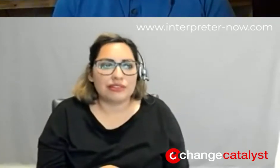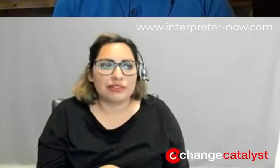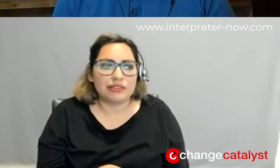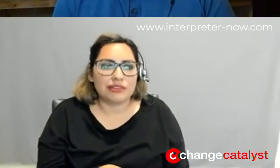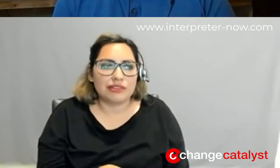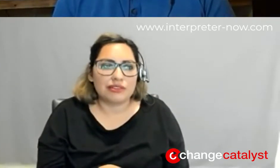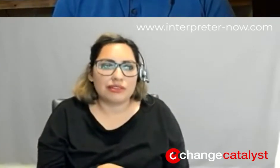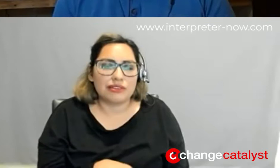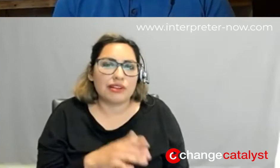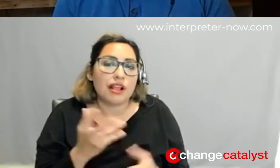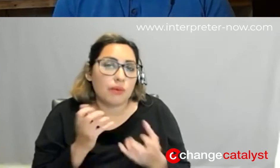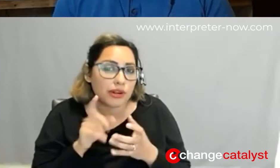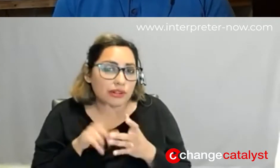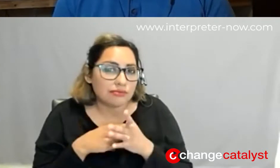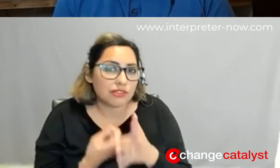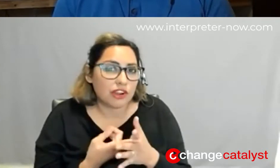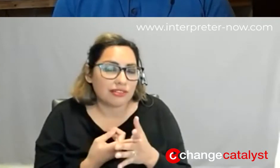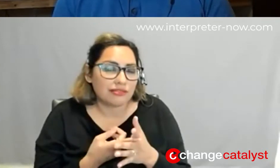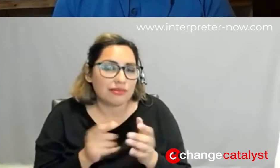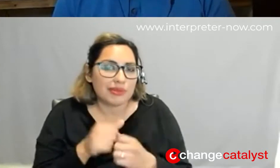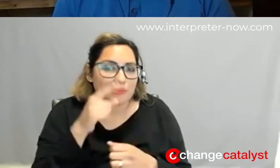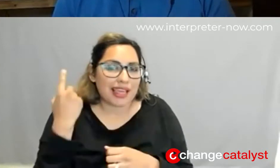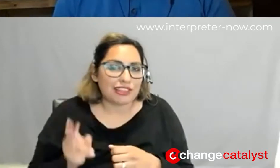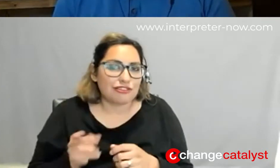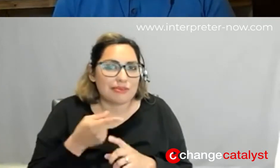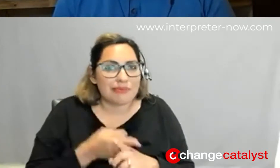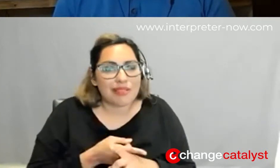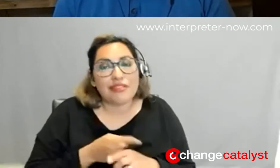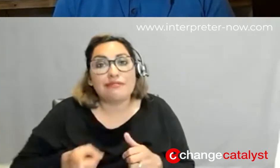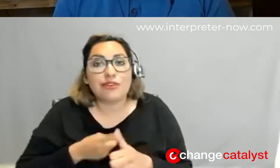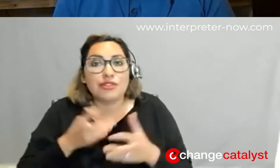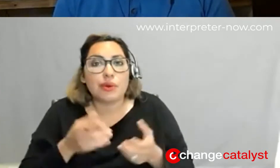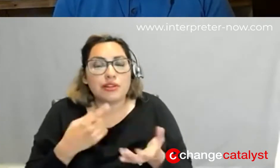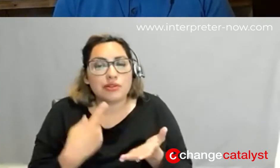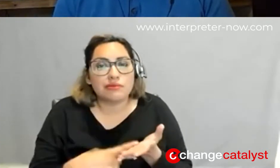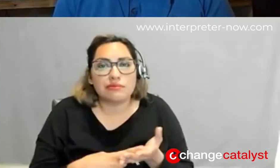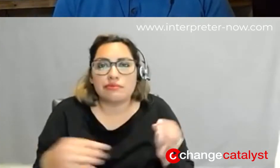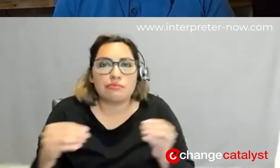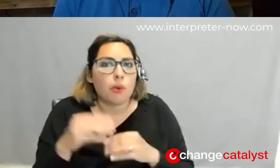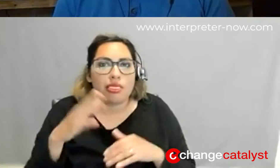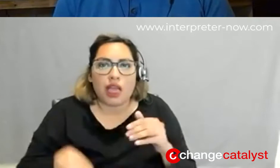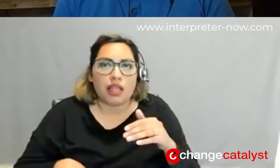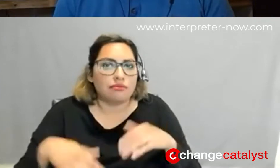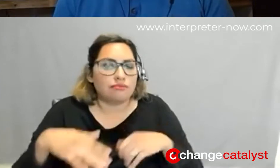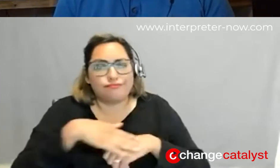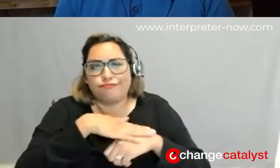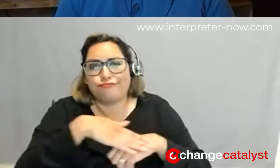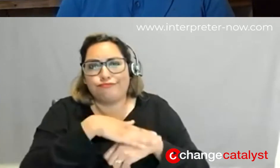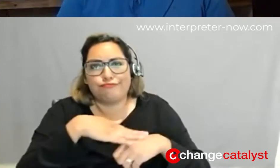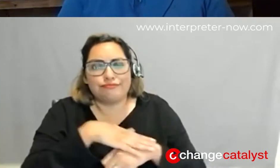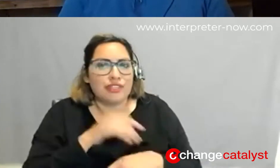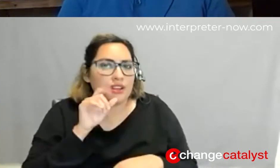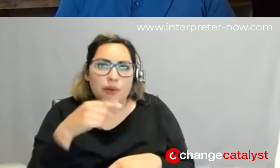want to start off Black History Month. We really wanted to have a conversation that goes beyond the basics, beyond diversity and